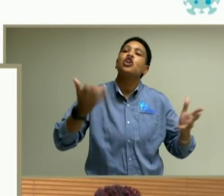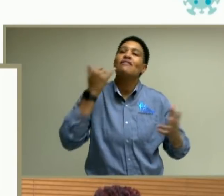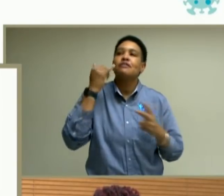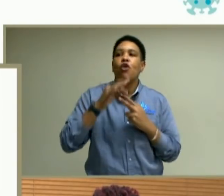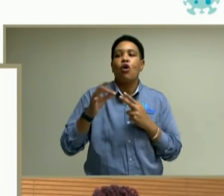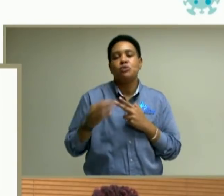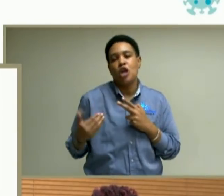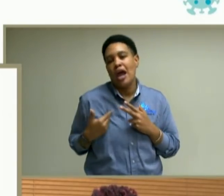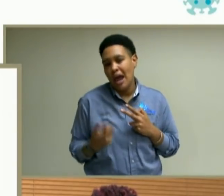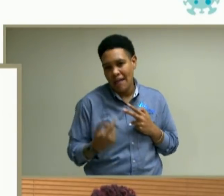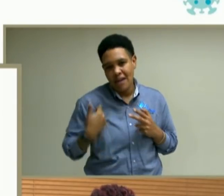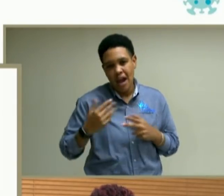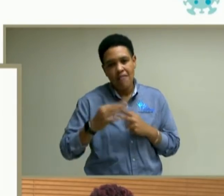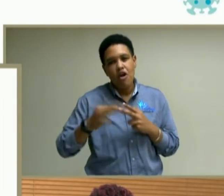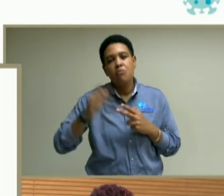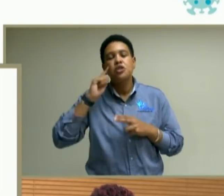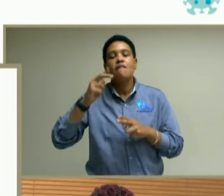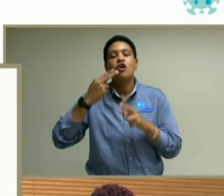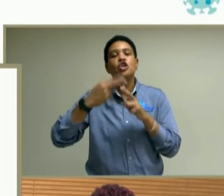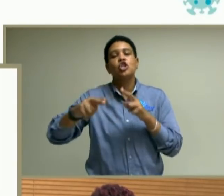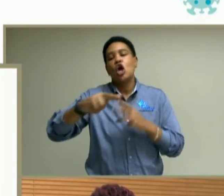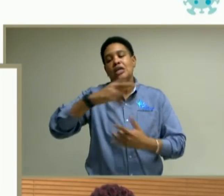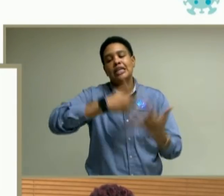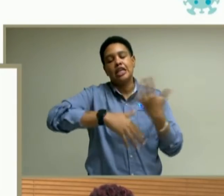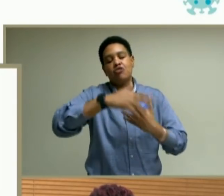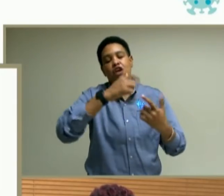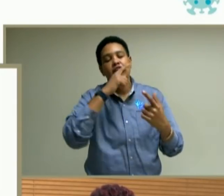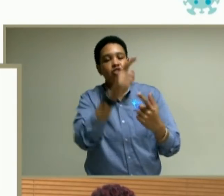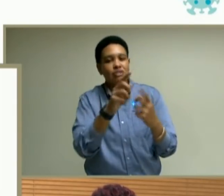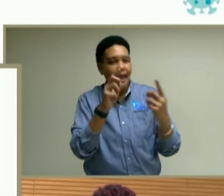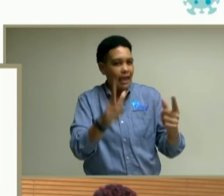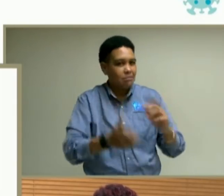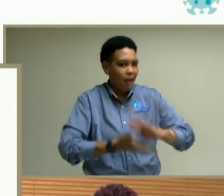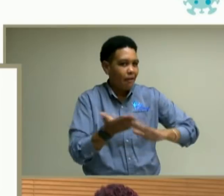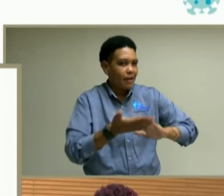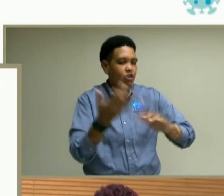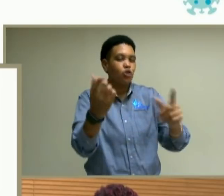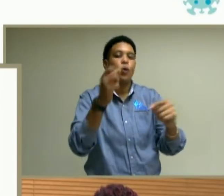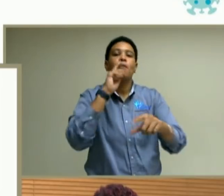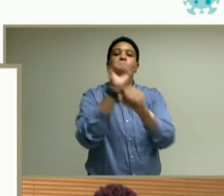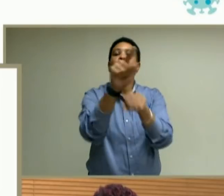option. Have options for short interactions to be expedited,